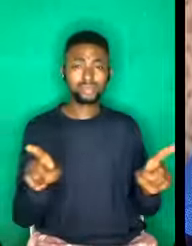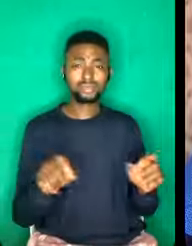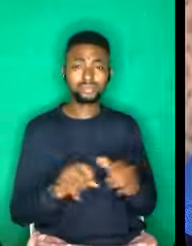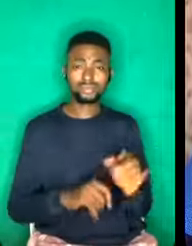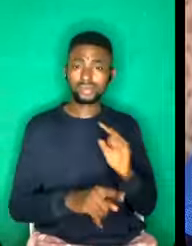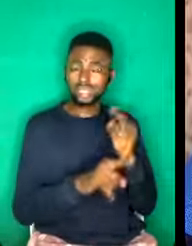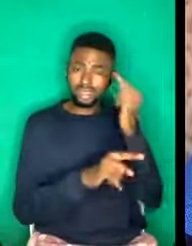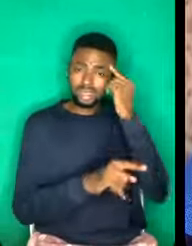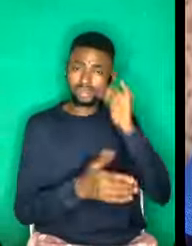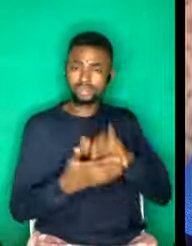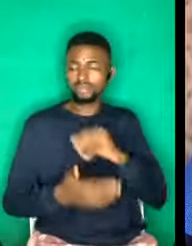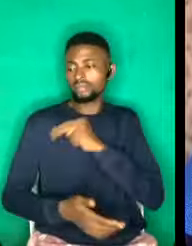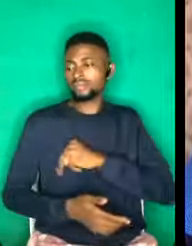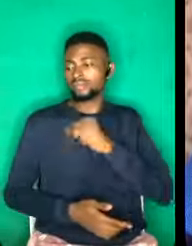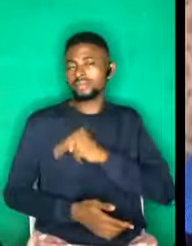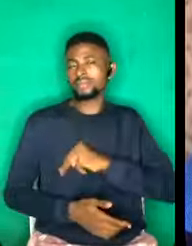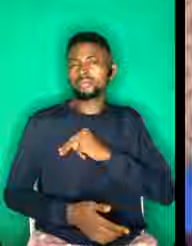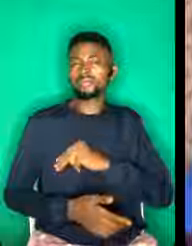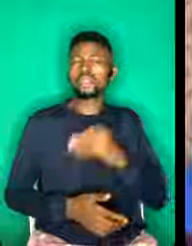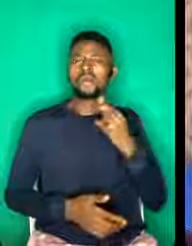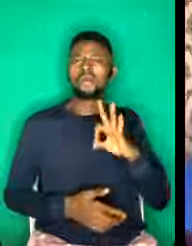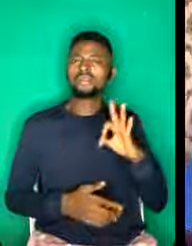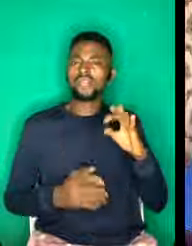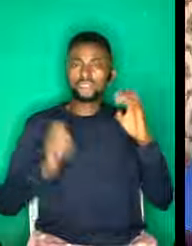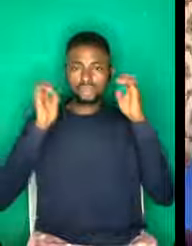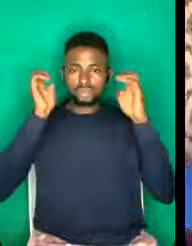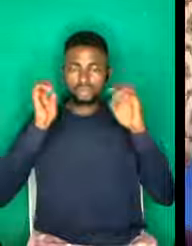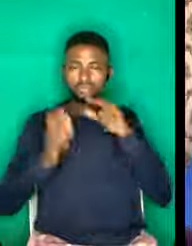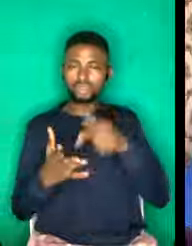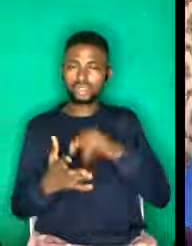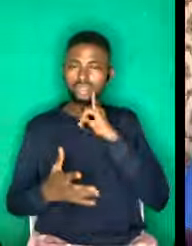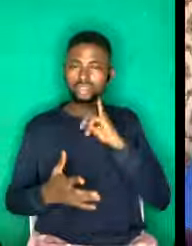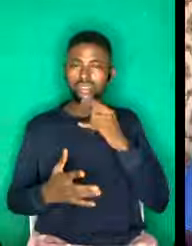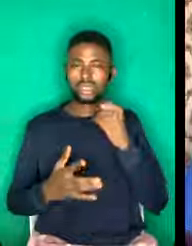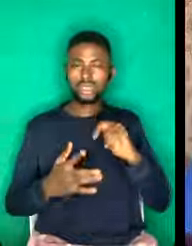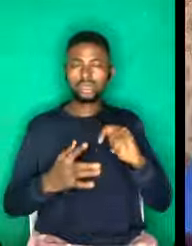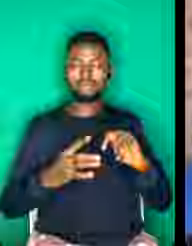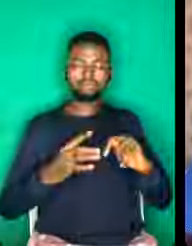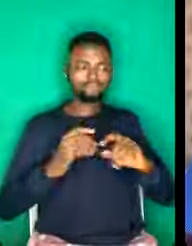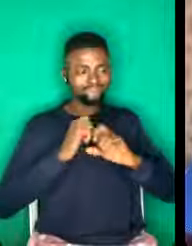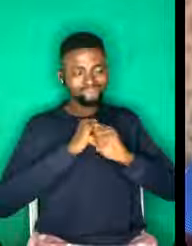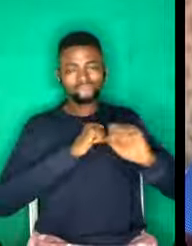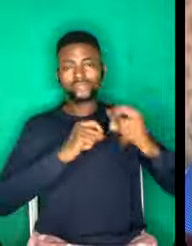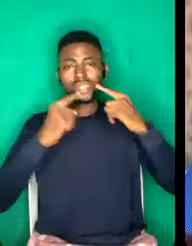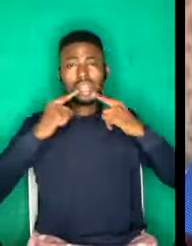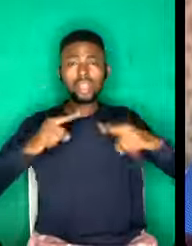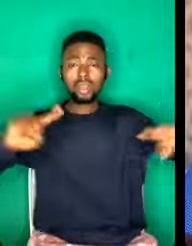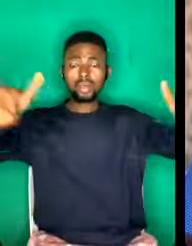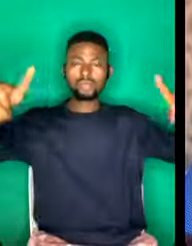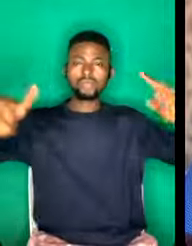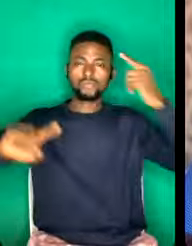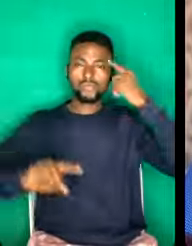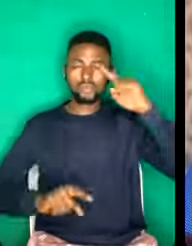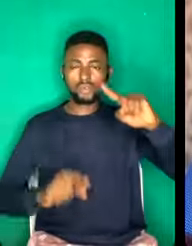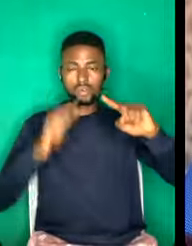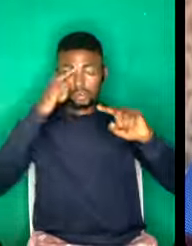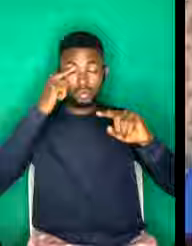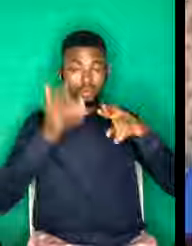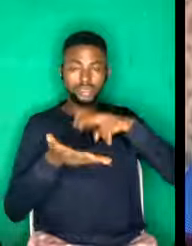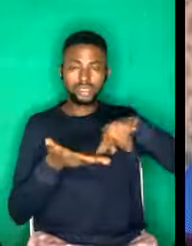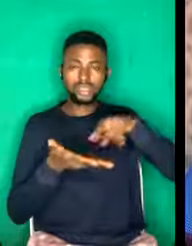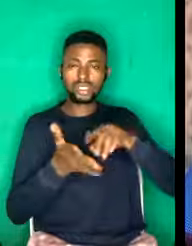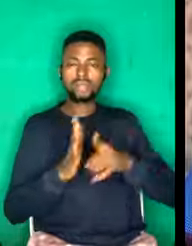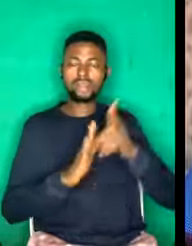Education, and this is a clarion call to the Nigerian Education and Research Development Center, NERDC, right,